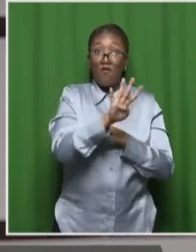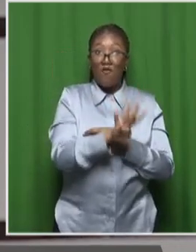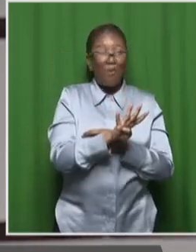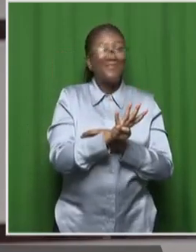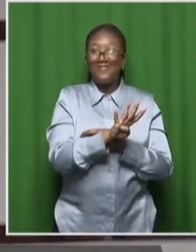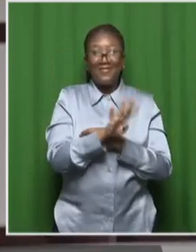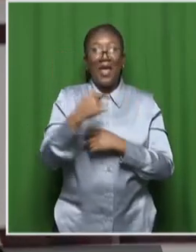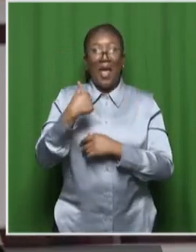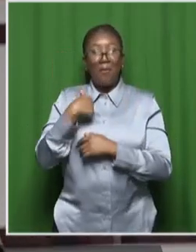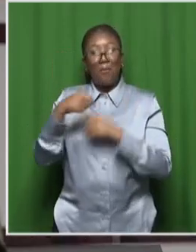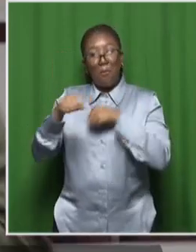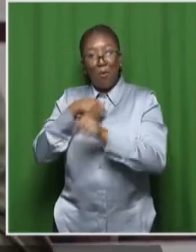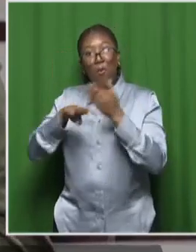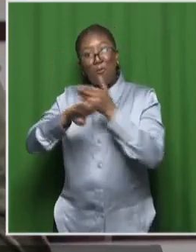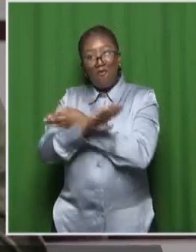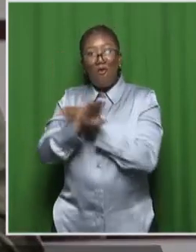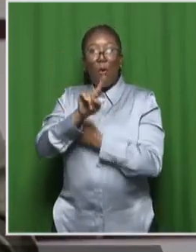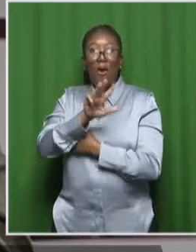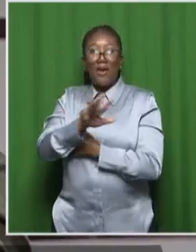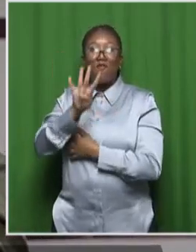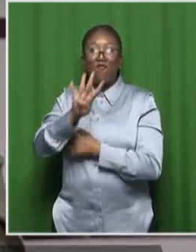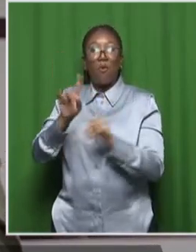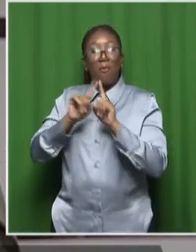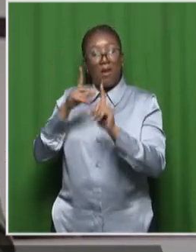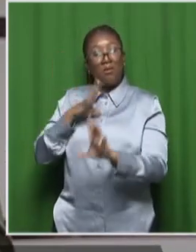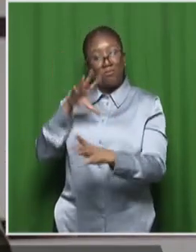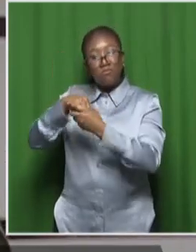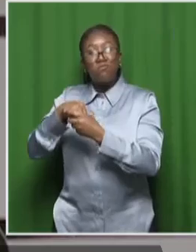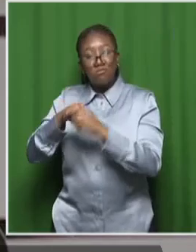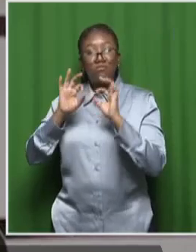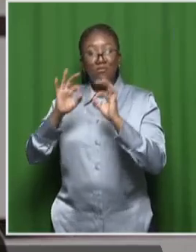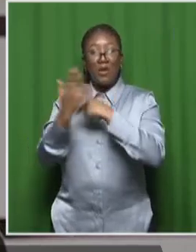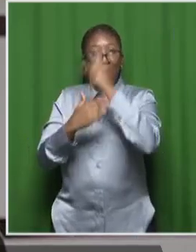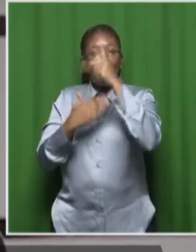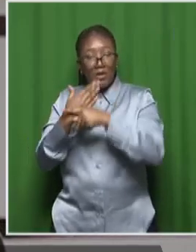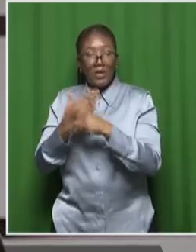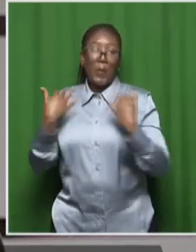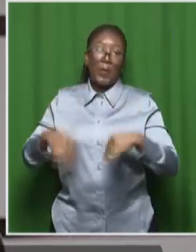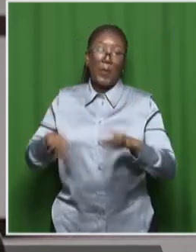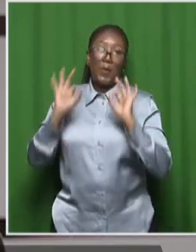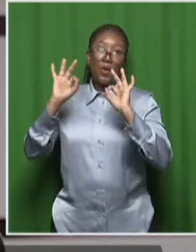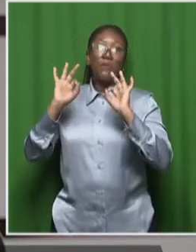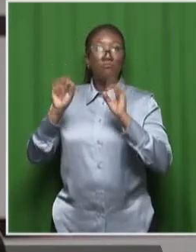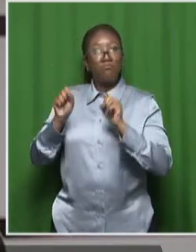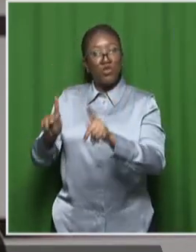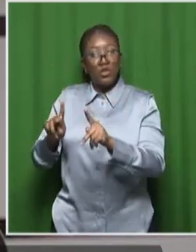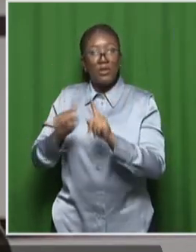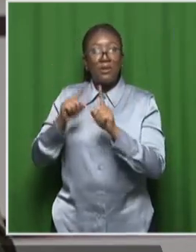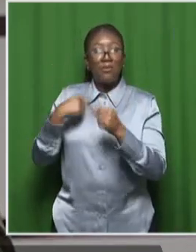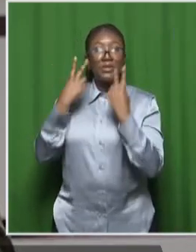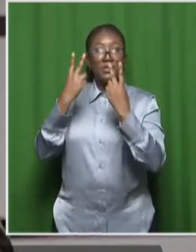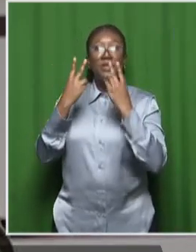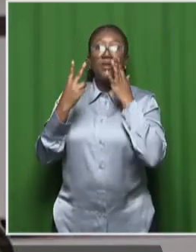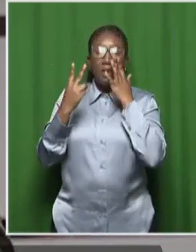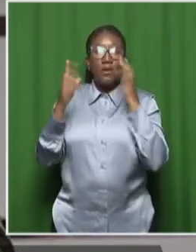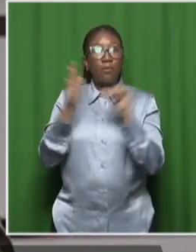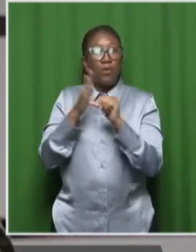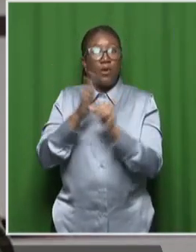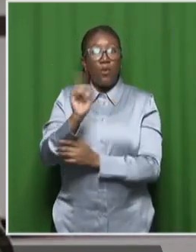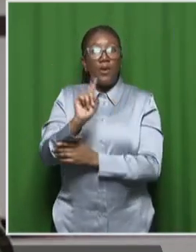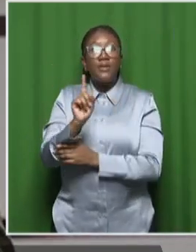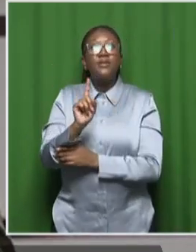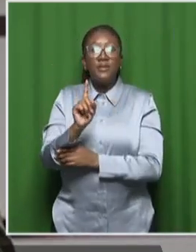of this project, maybe but I appreciate the process. I really appreciate the opportunity. So it was more looking at the key highlights. It was